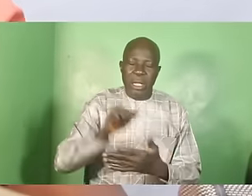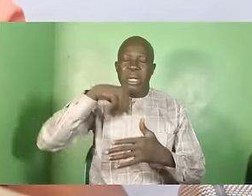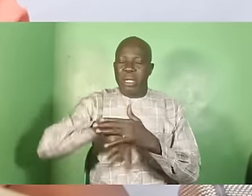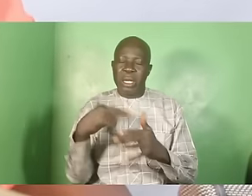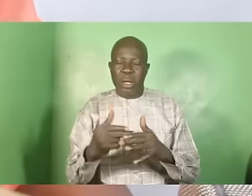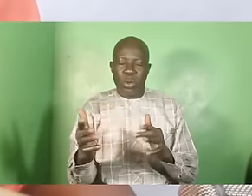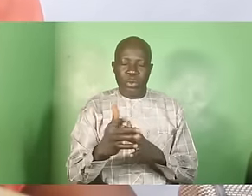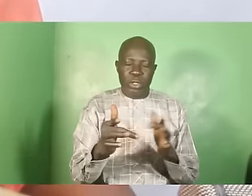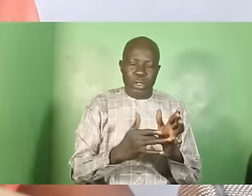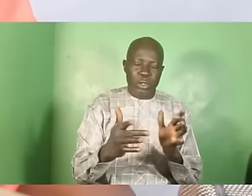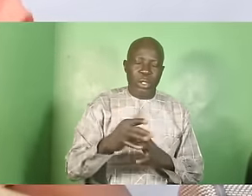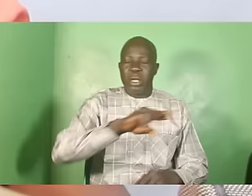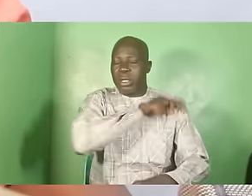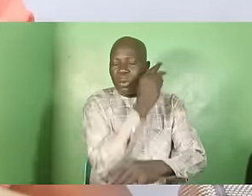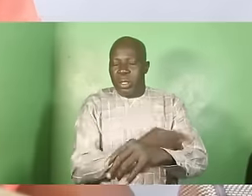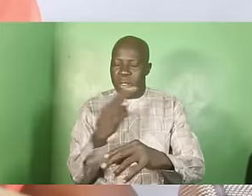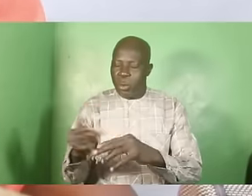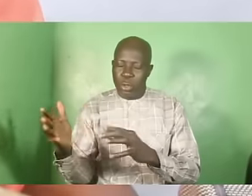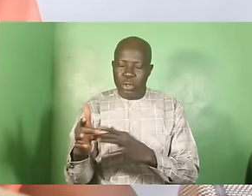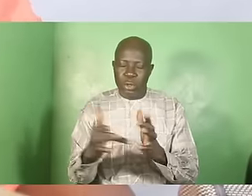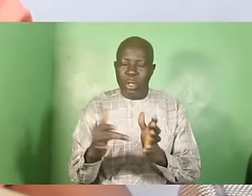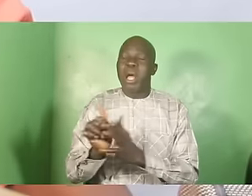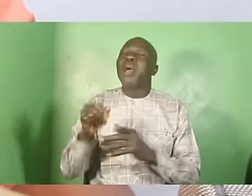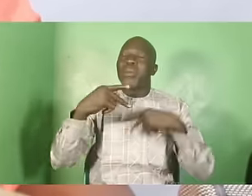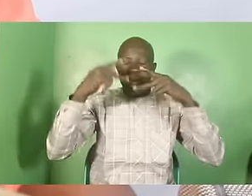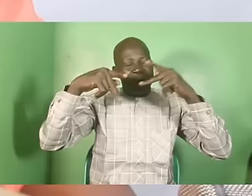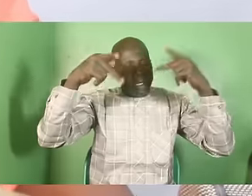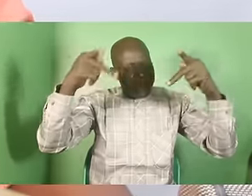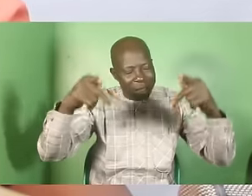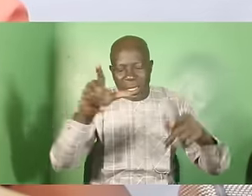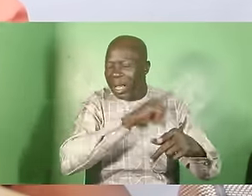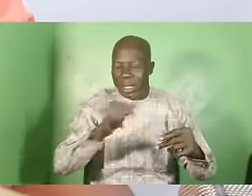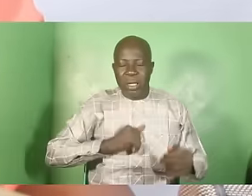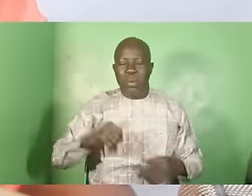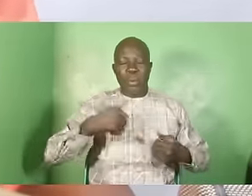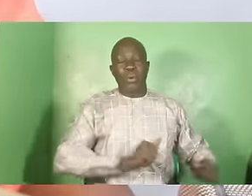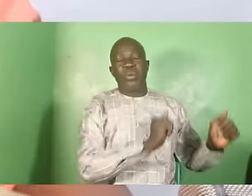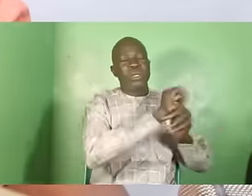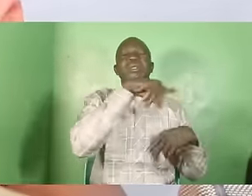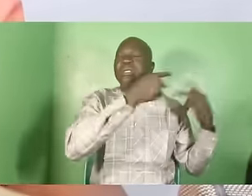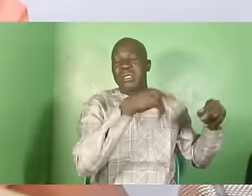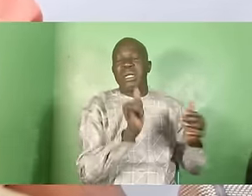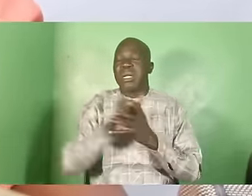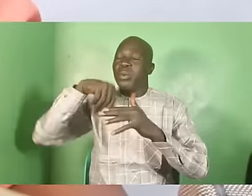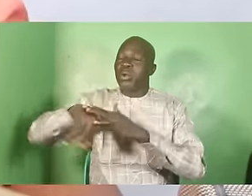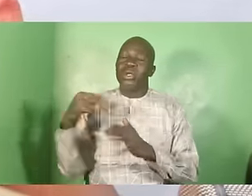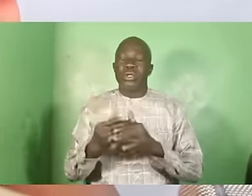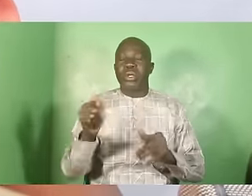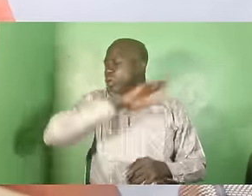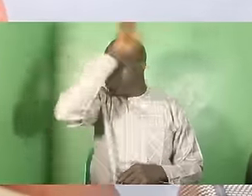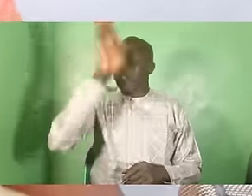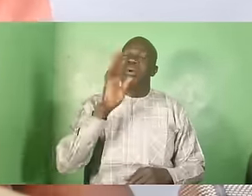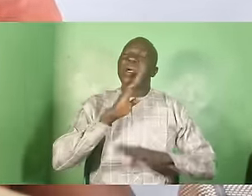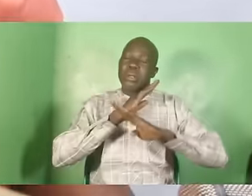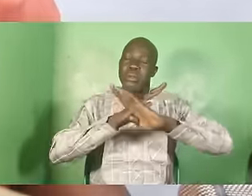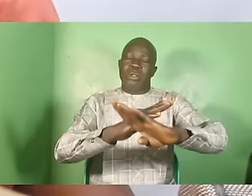me. Tap on me. Tap on me. Tap on me. Tap on me. Tap on me. Tap on me. Tap on me. Tap on me. Tap on me. Tap on me. Tap on me. Tap on me. Tap on me.